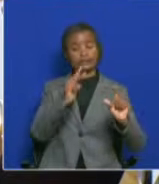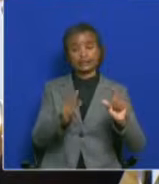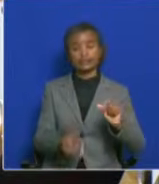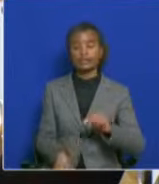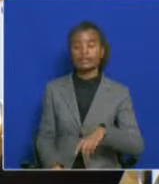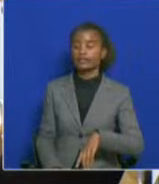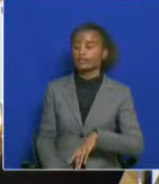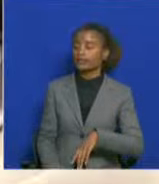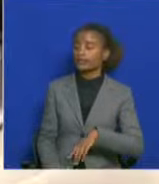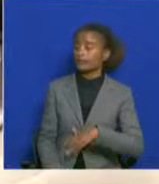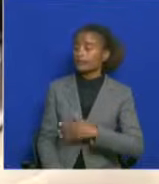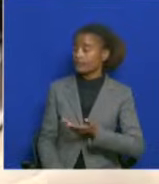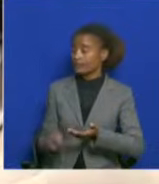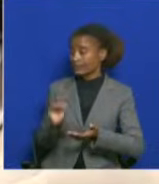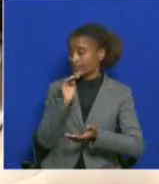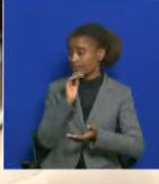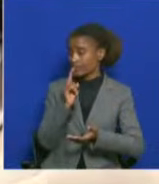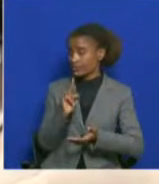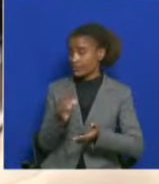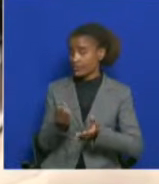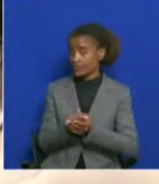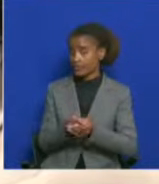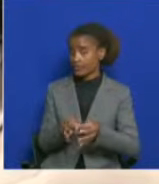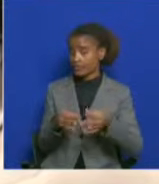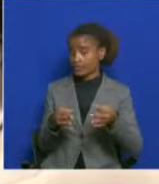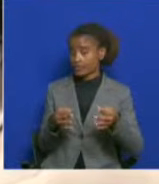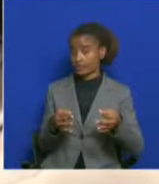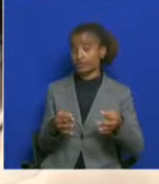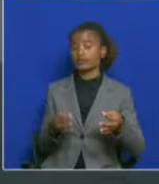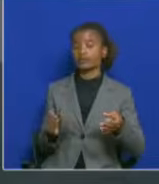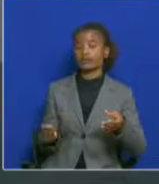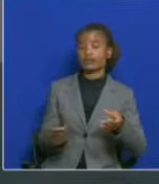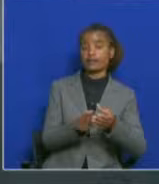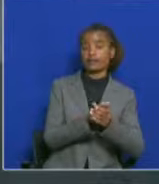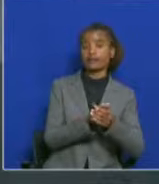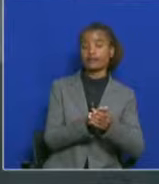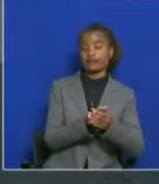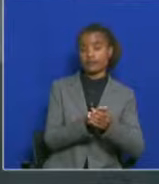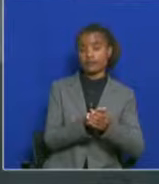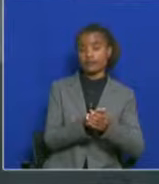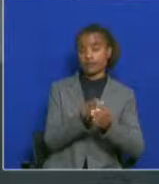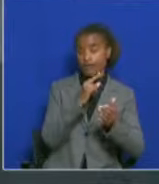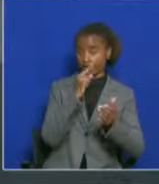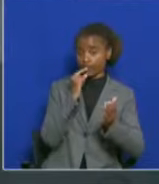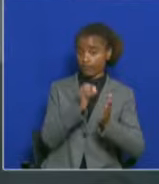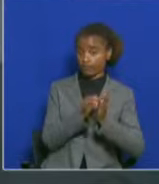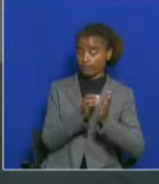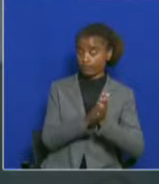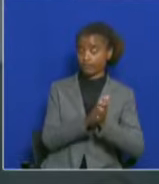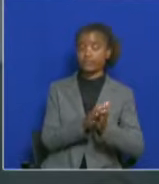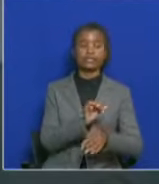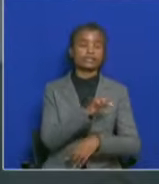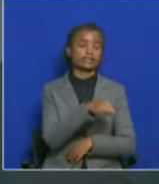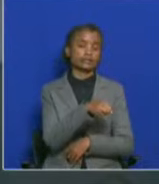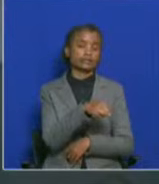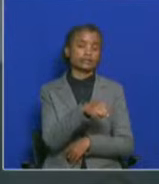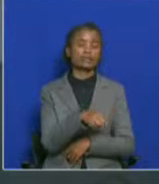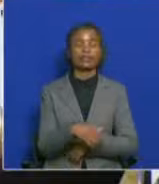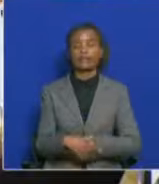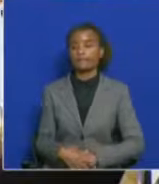missing pages are added to our files, it will not be redacted. That name will be there, and Yes. we will be able to see it. Yes.